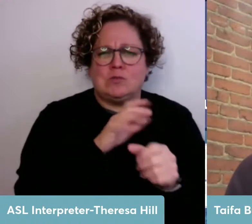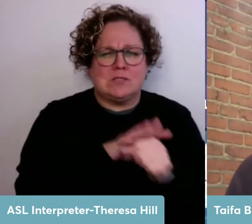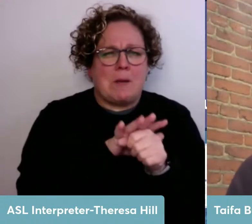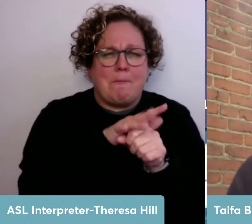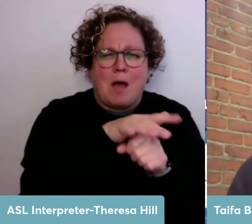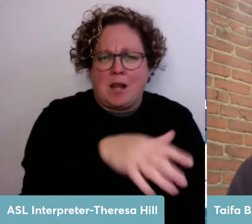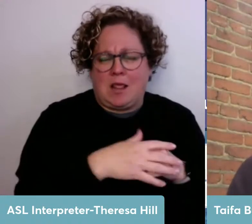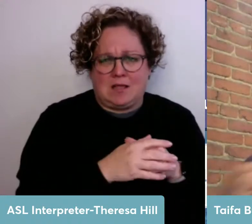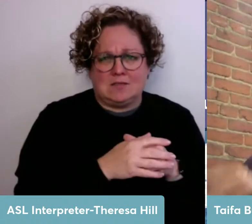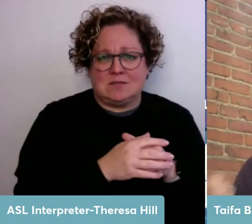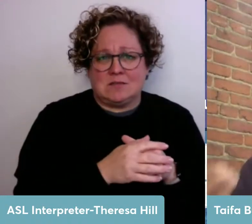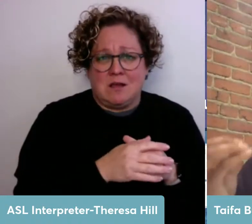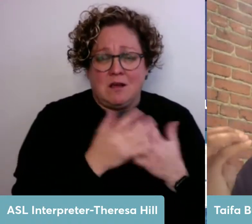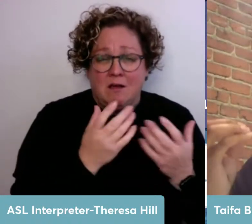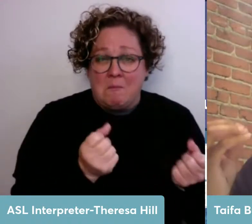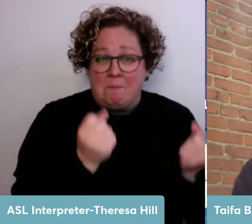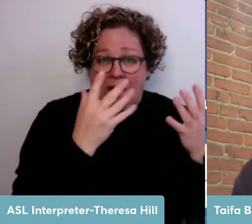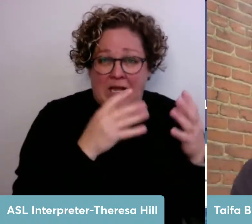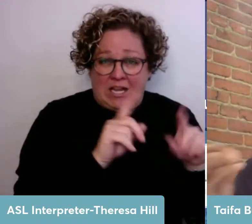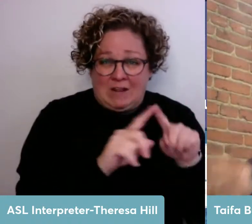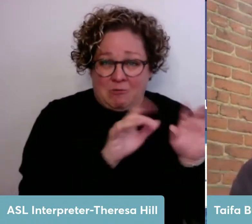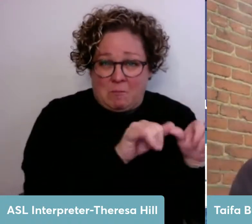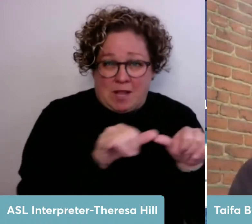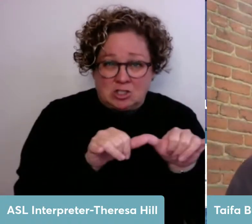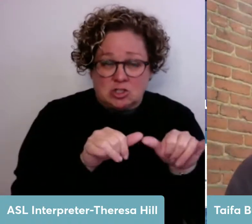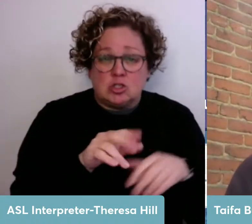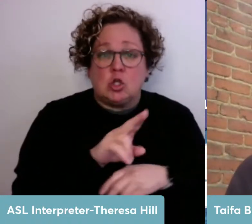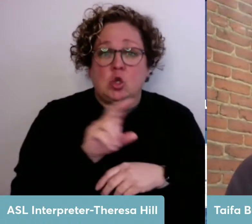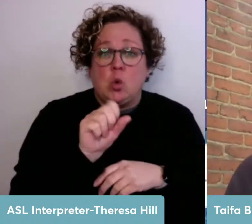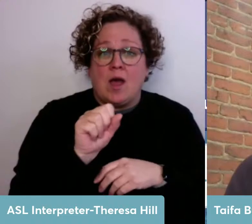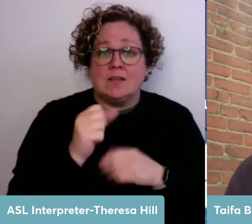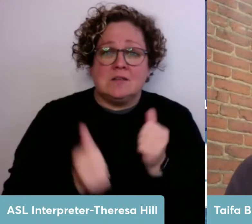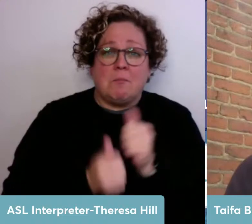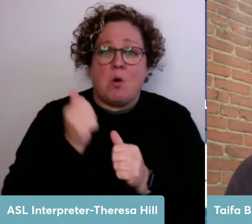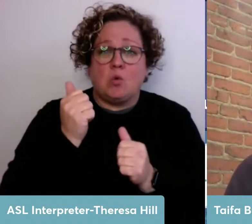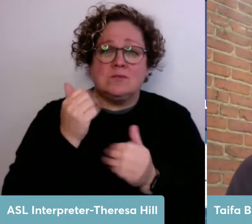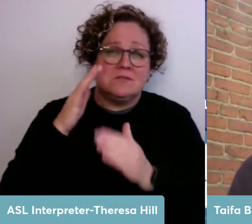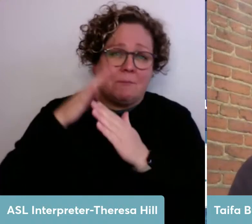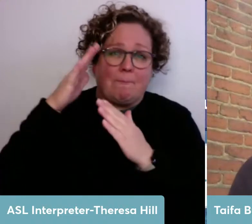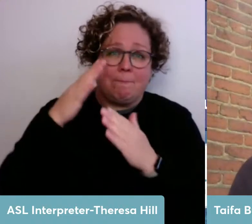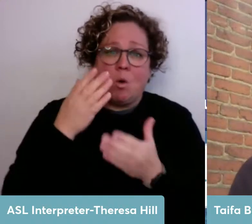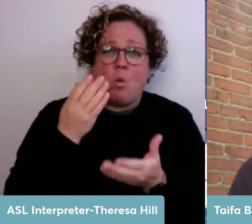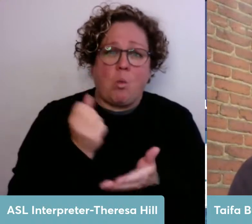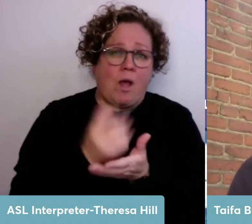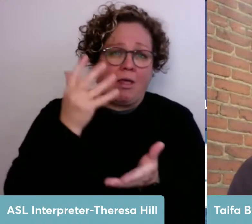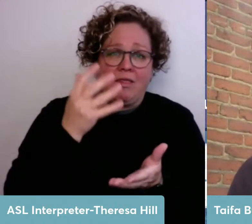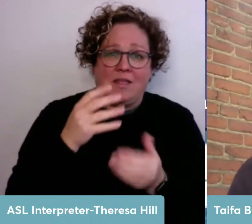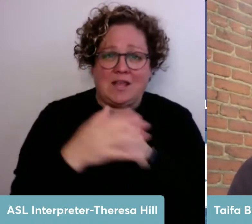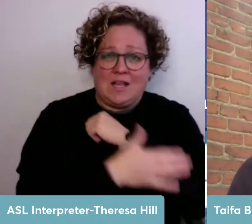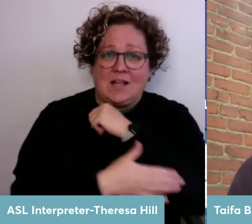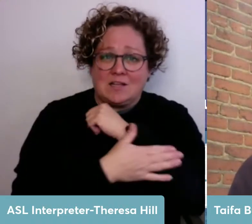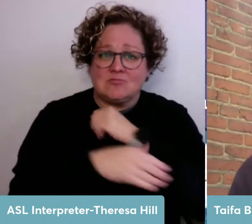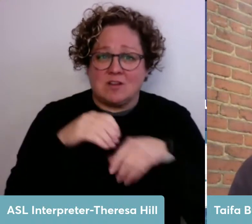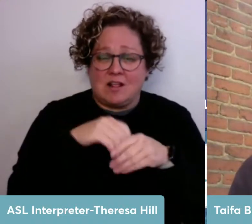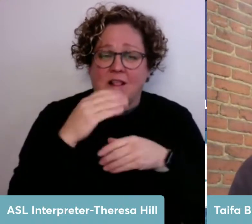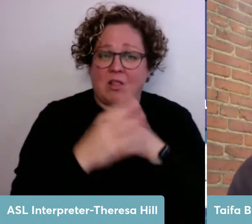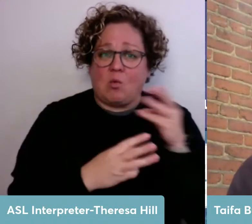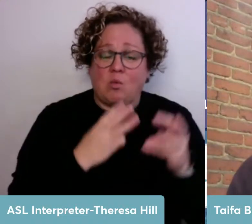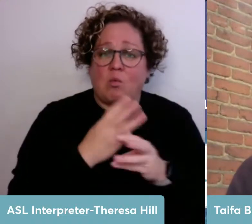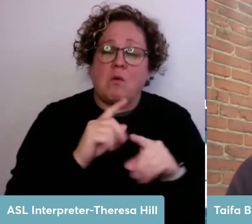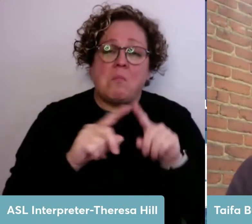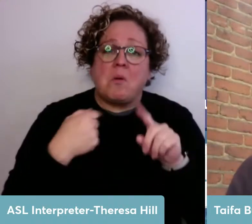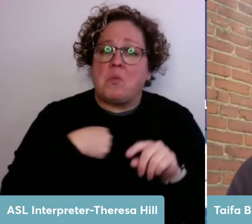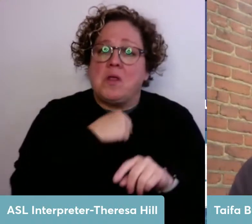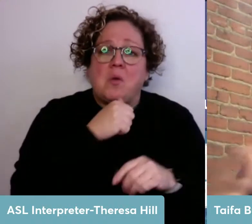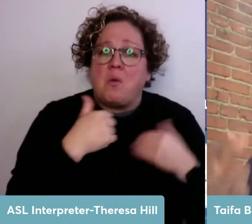measures, the U.S. is the wealthiest nation in the world. And yet, we lack the mechanisms